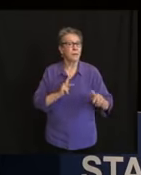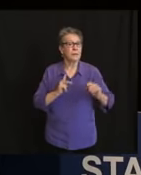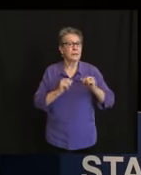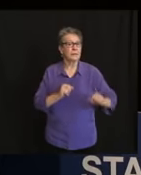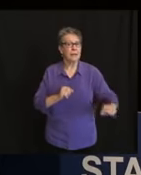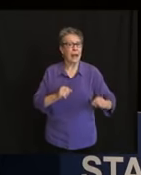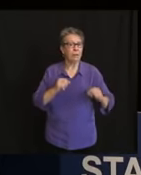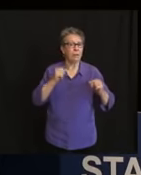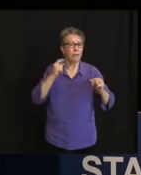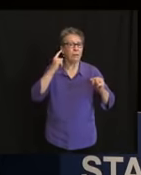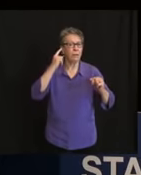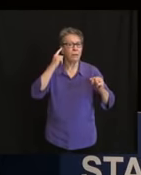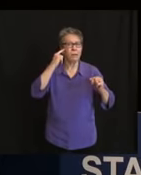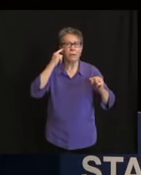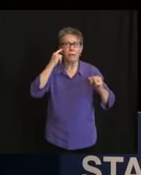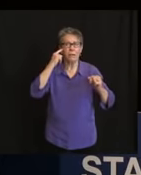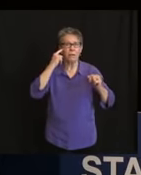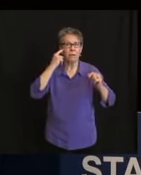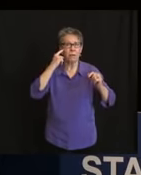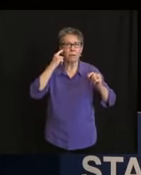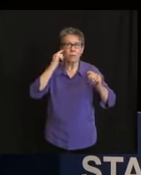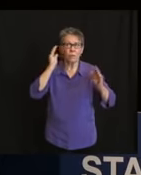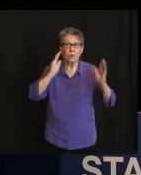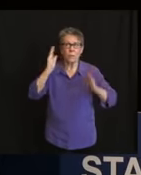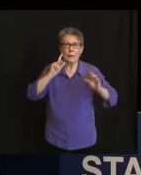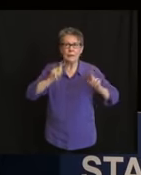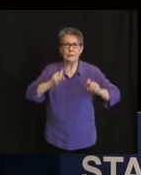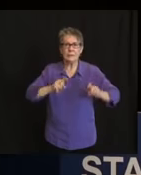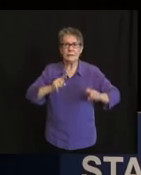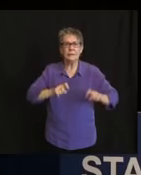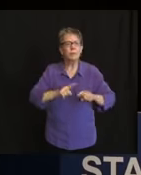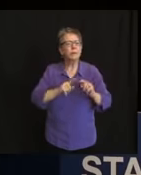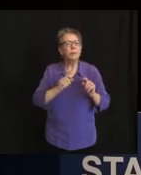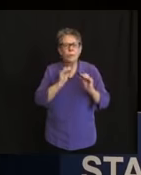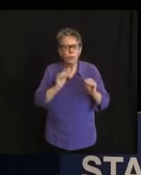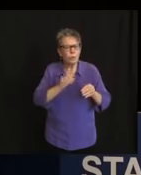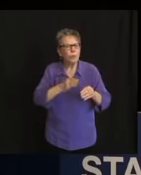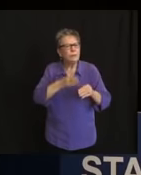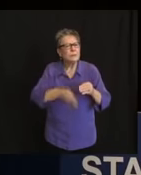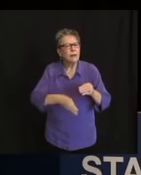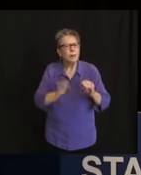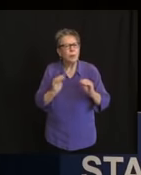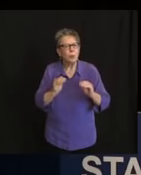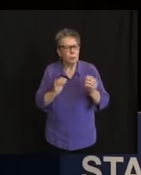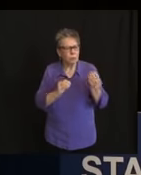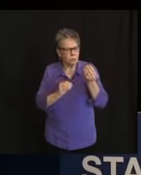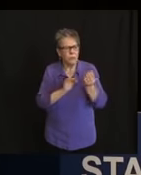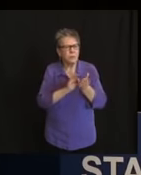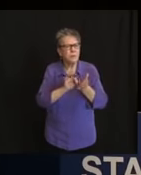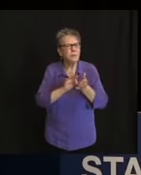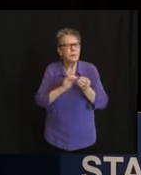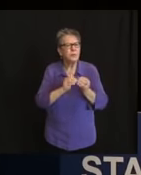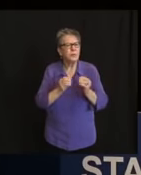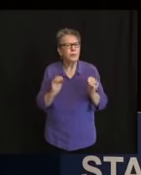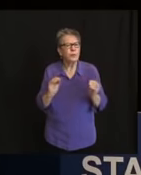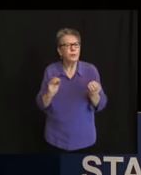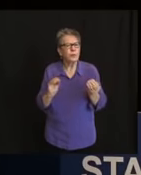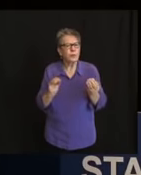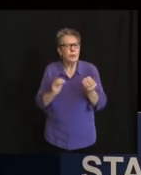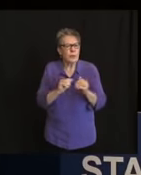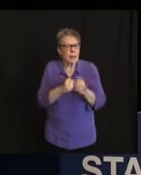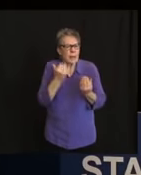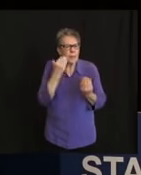with the information so that you can take action on it. And that's actually, the approach that we're taking, down in the South is something that